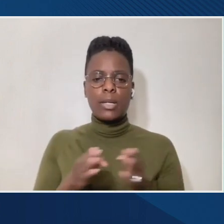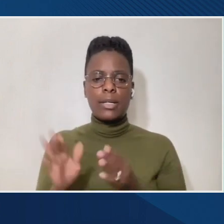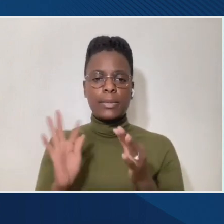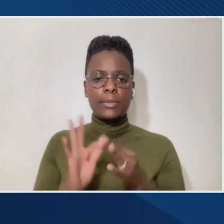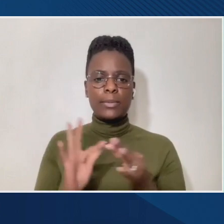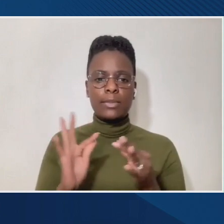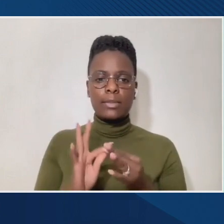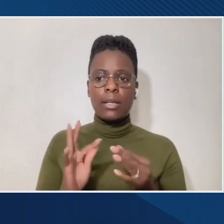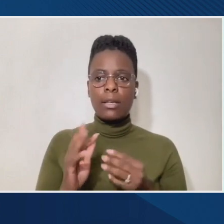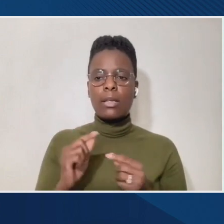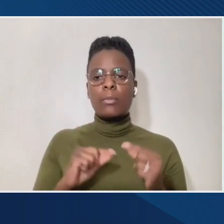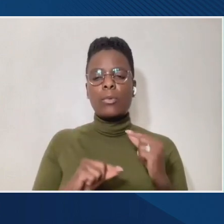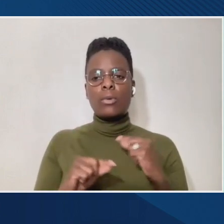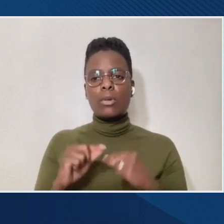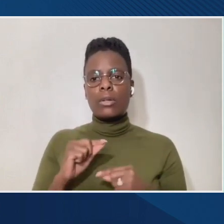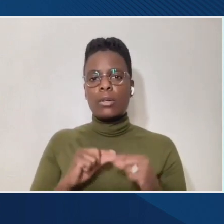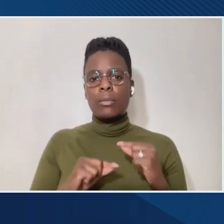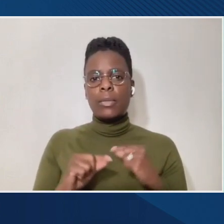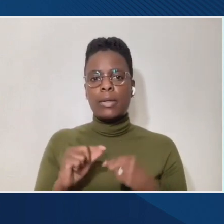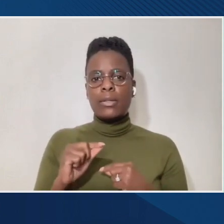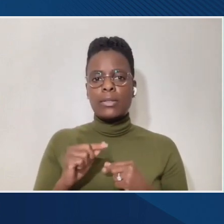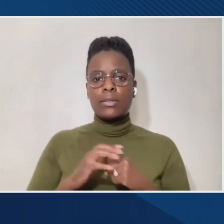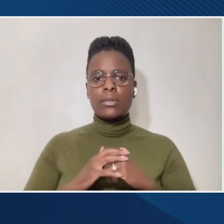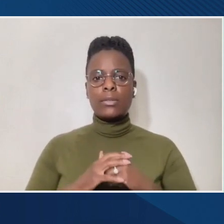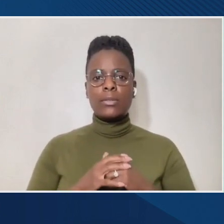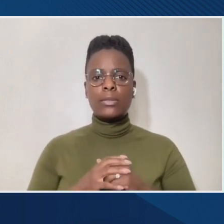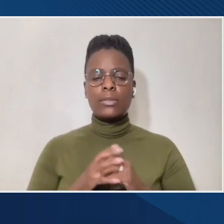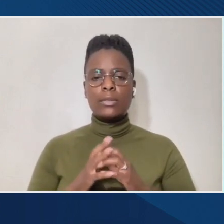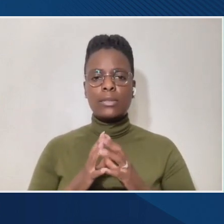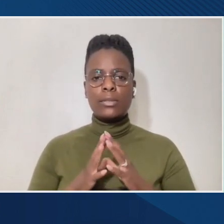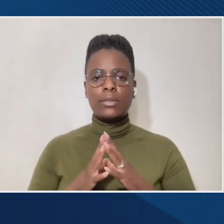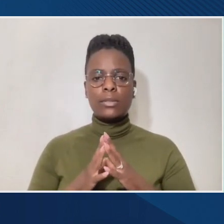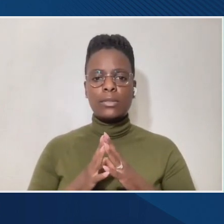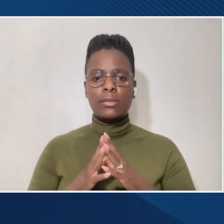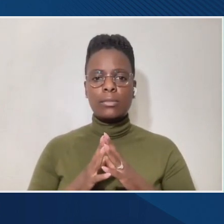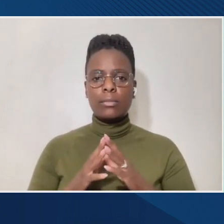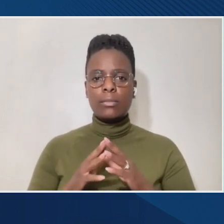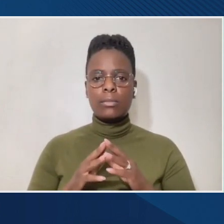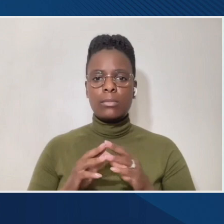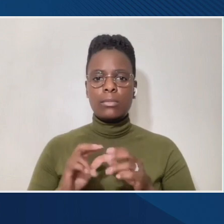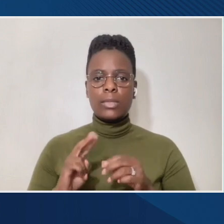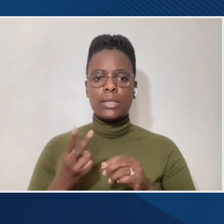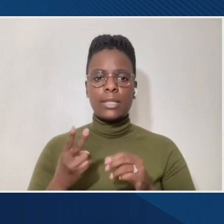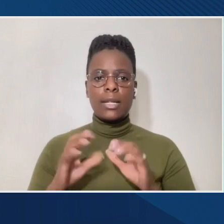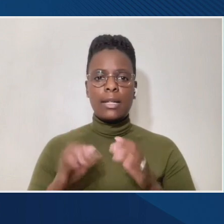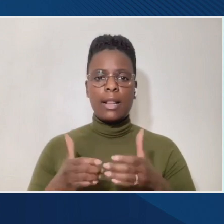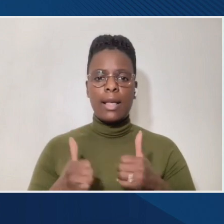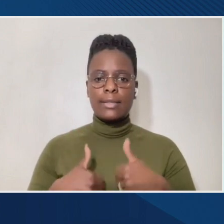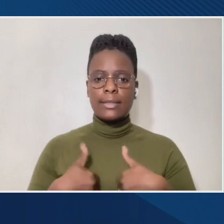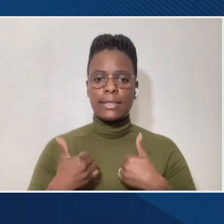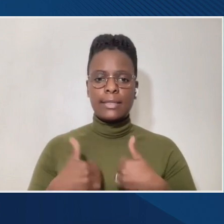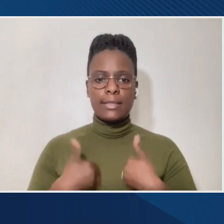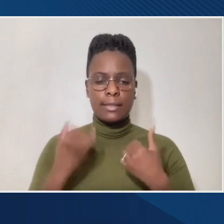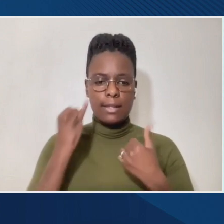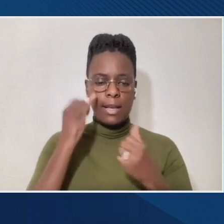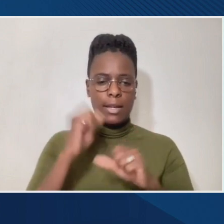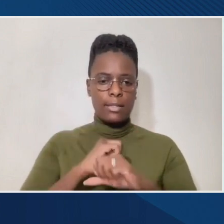well-intentioned. It is a great policy. Wholeheartedly agree with it. Parts are in it.